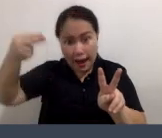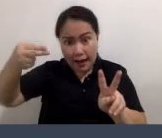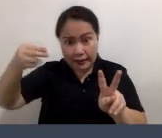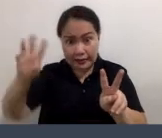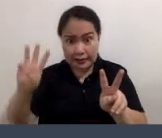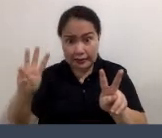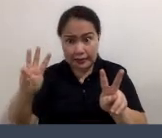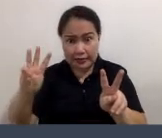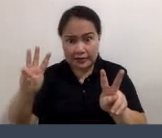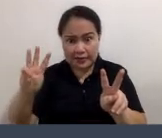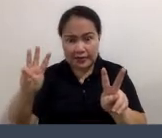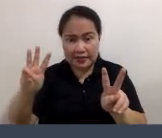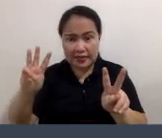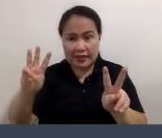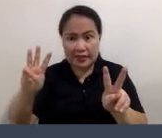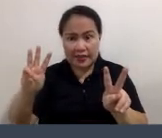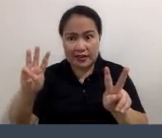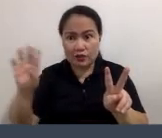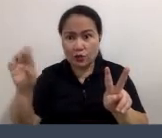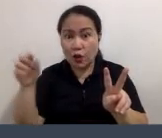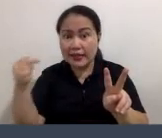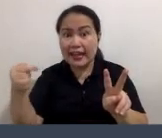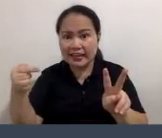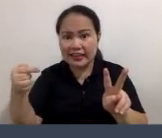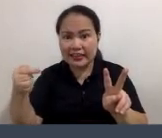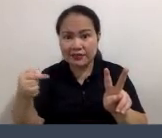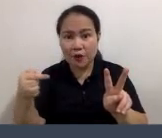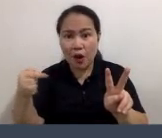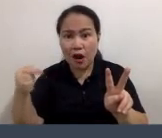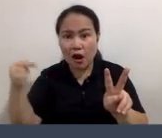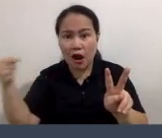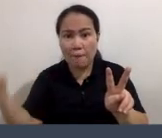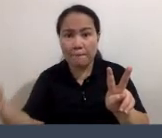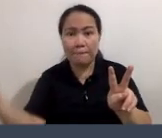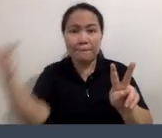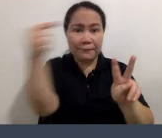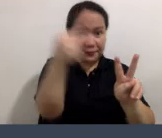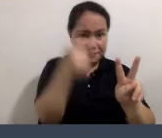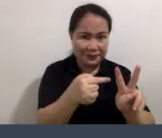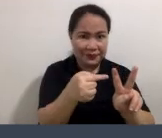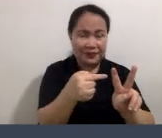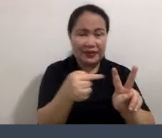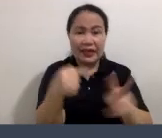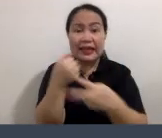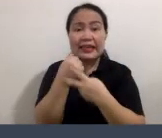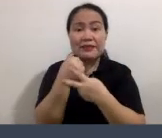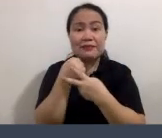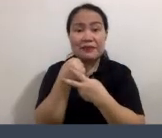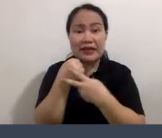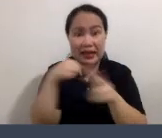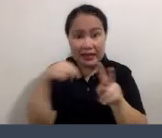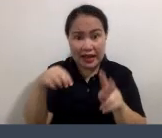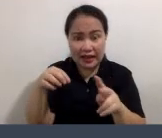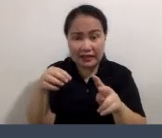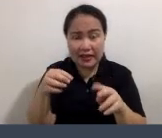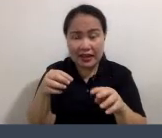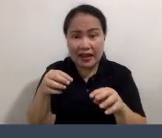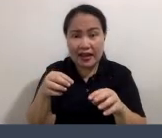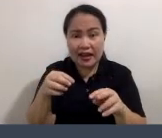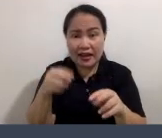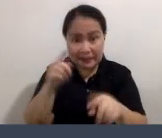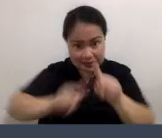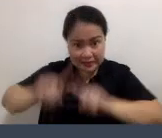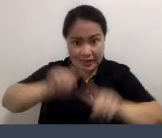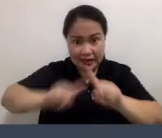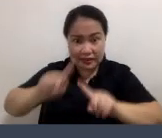Kapag kinuha natin ang absolute value nito, this is 6, this is 4. So, mas mataas to. Now, ano ang sign nito?